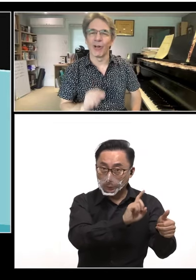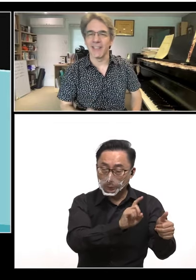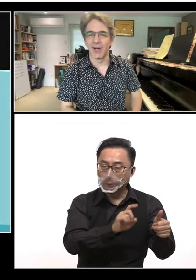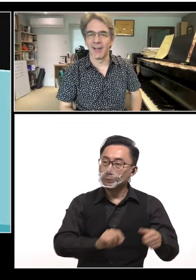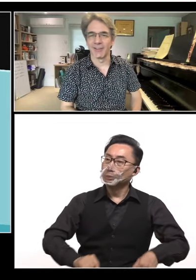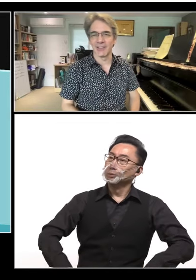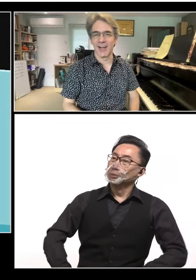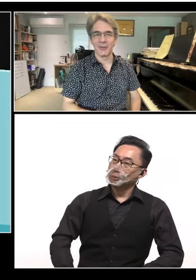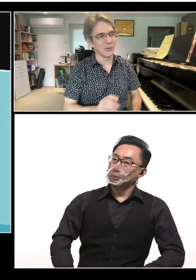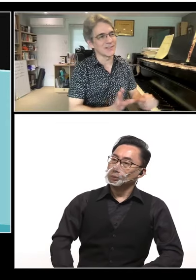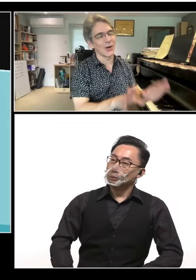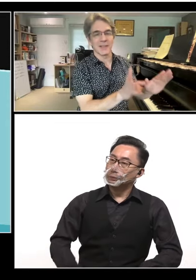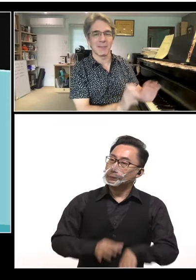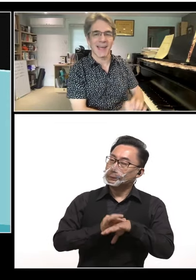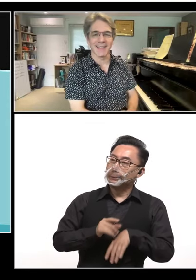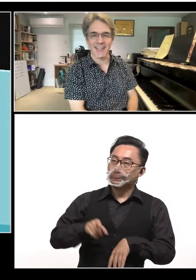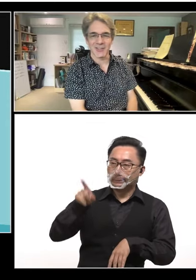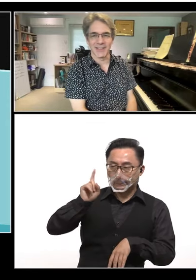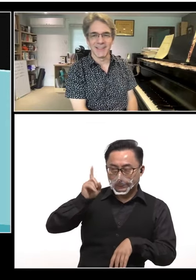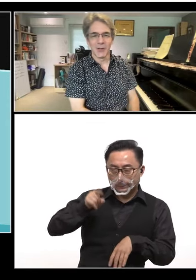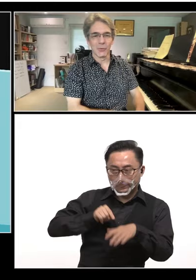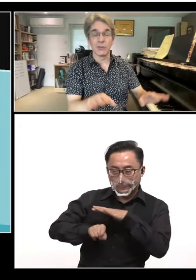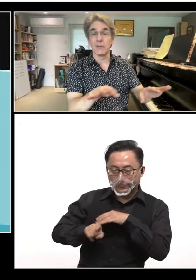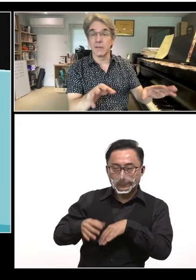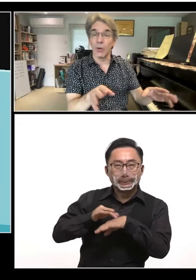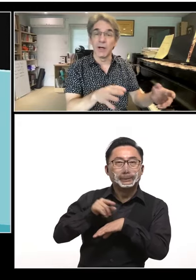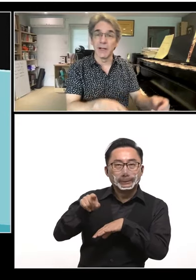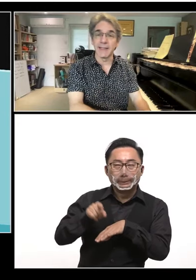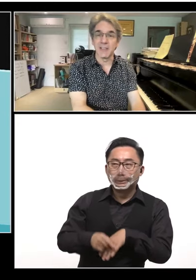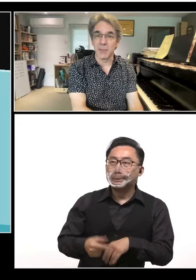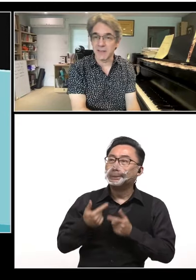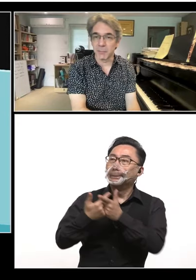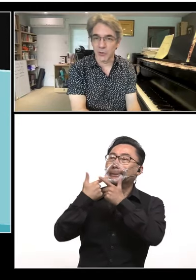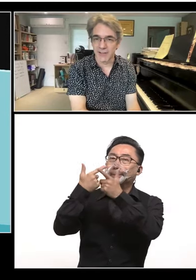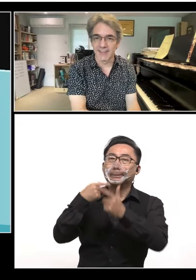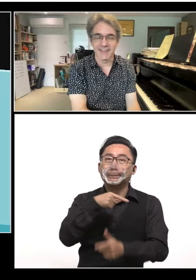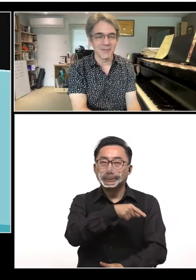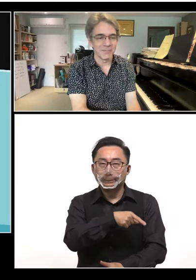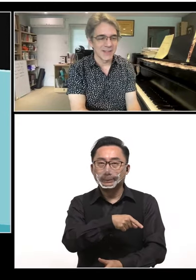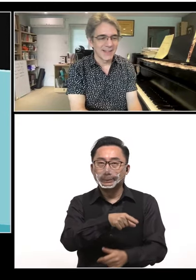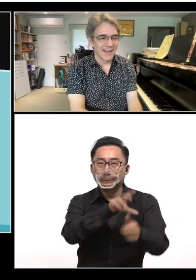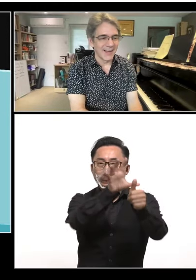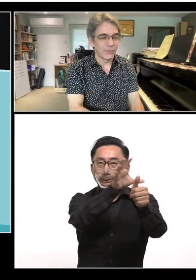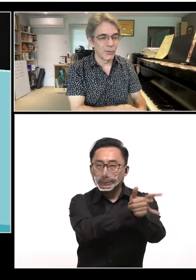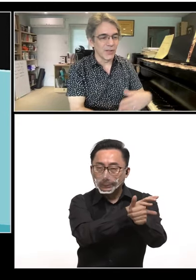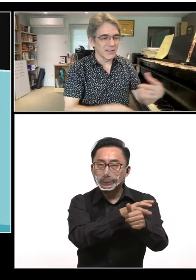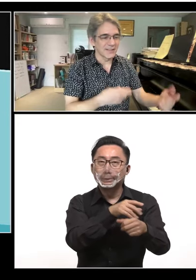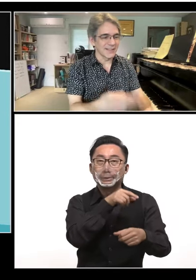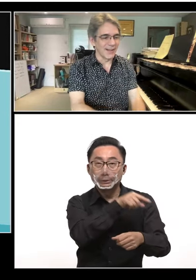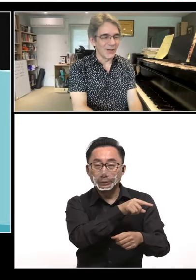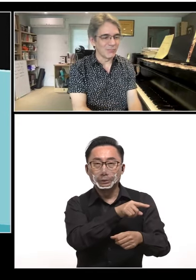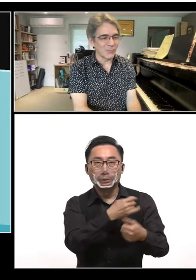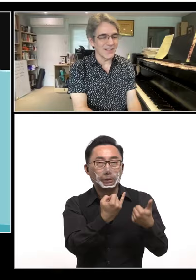a naughty child, a child who was talking back occasionally, which was so unlike his basic personality. And through